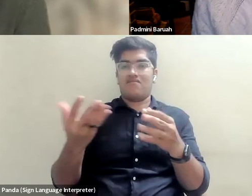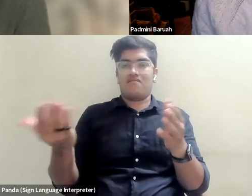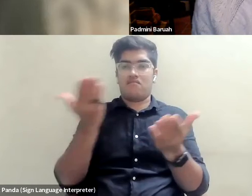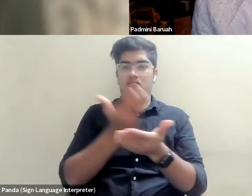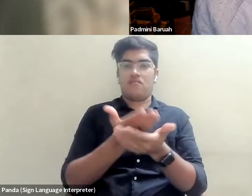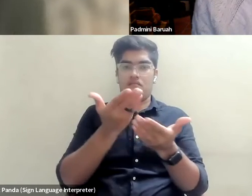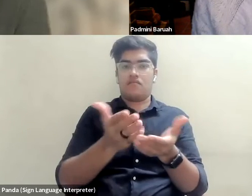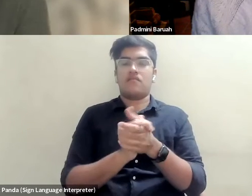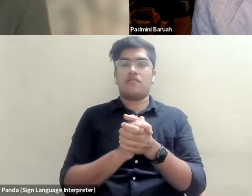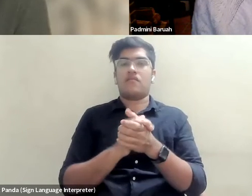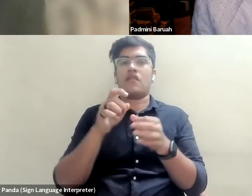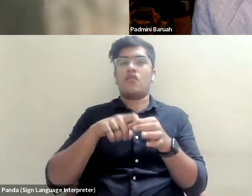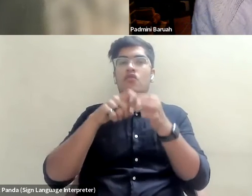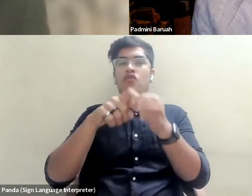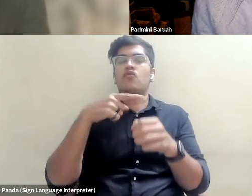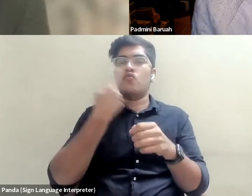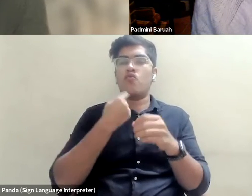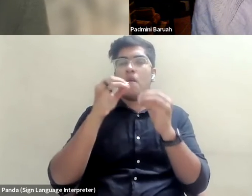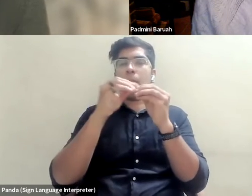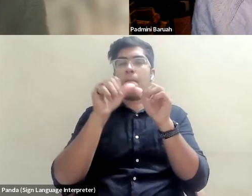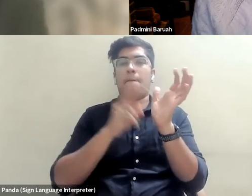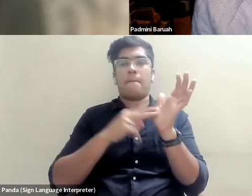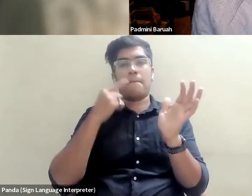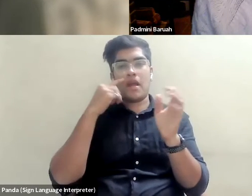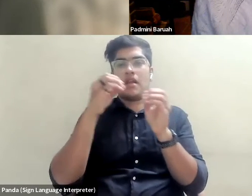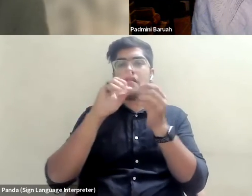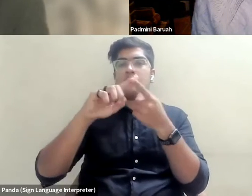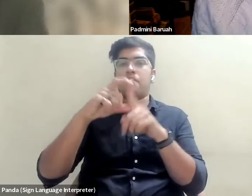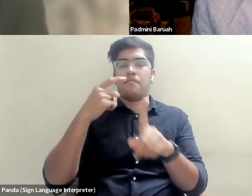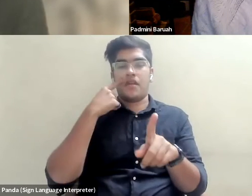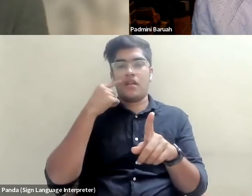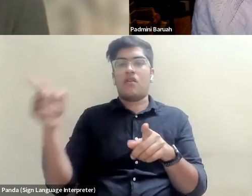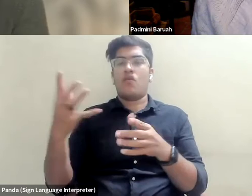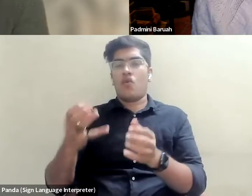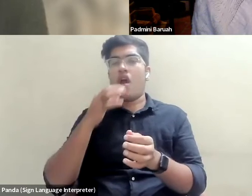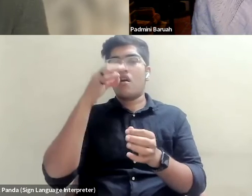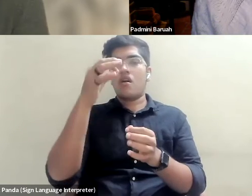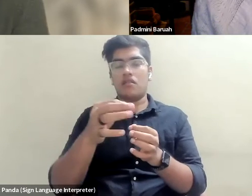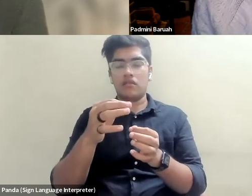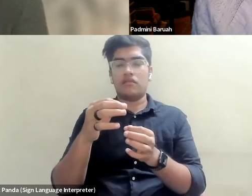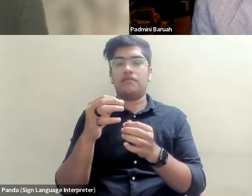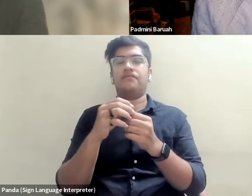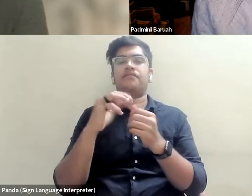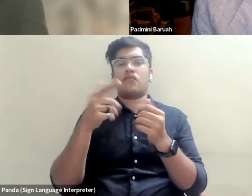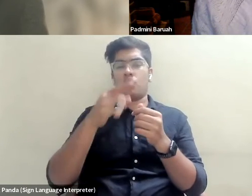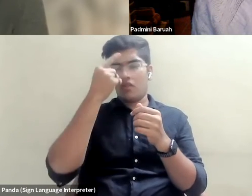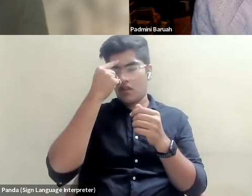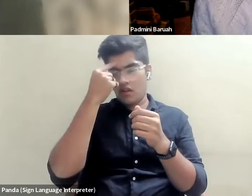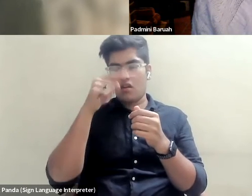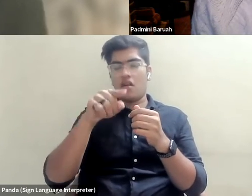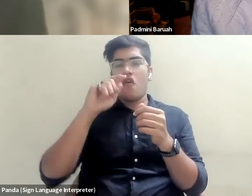a question from Bani Bedi. And they ask, do you think the Constitution has adequate legal protections against the behavior of the foreign